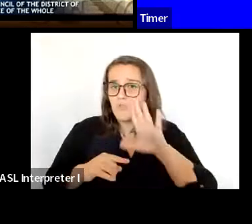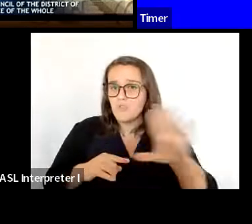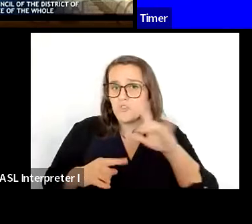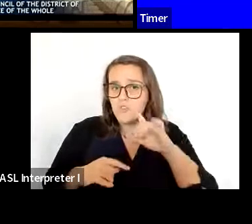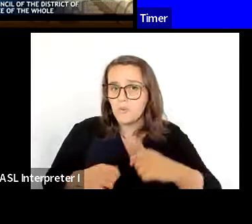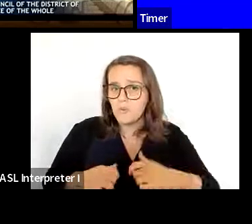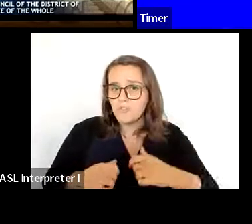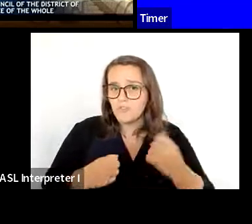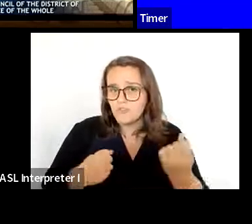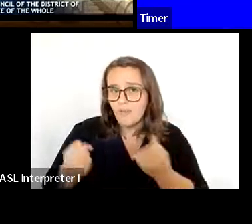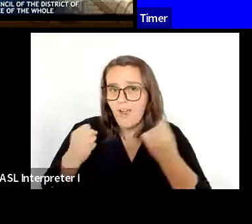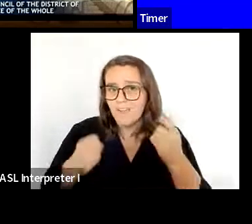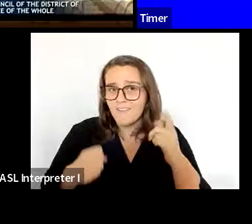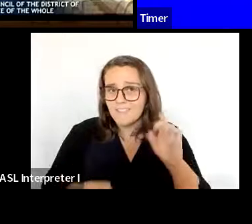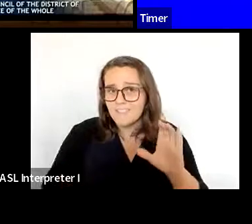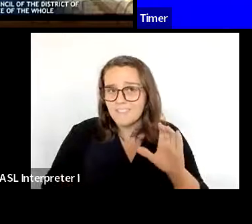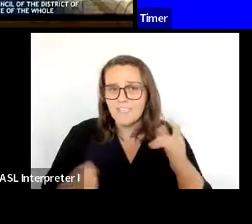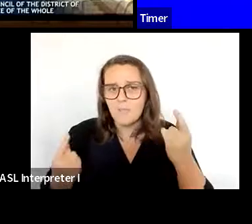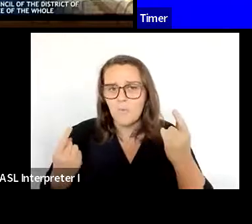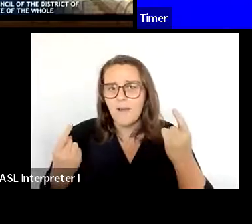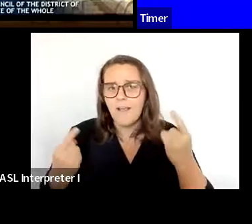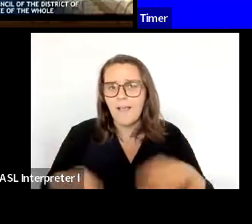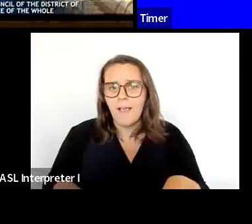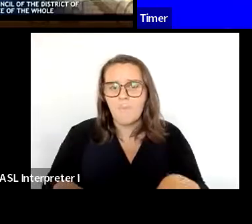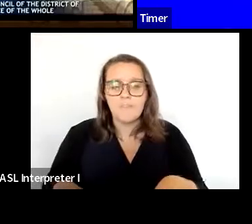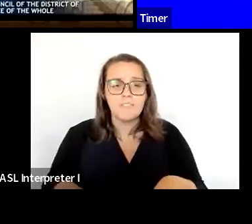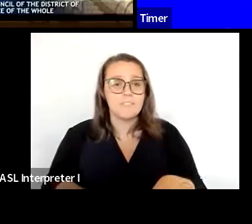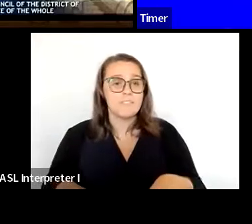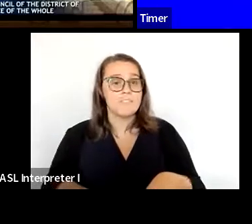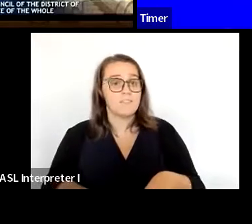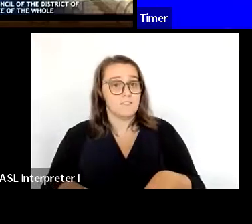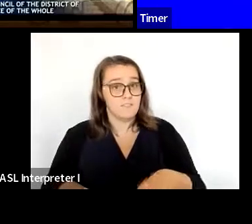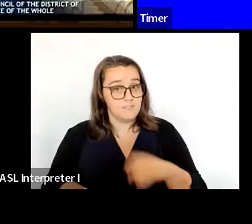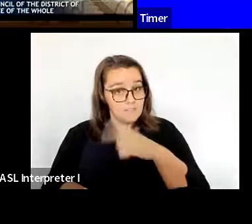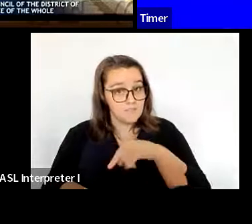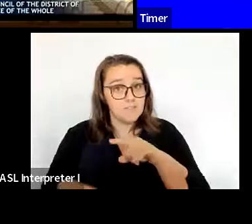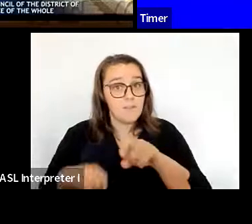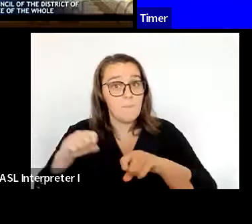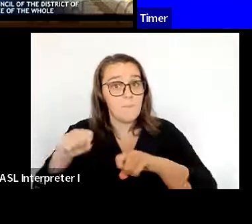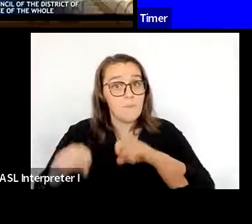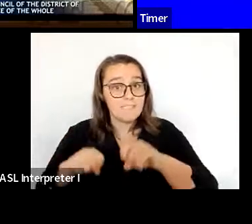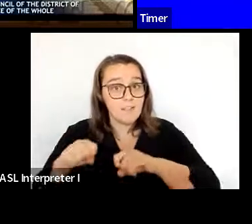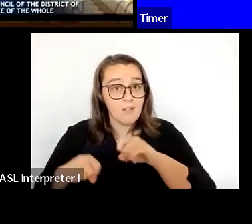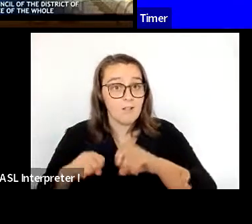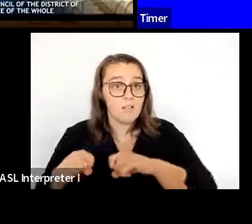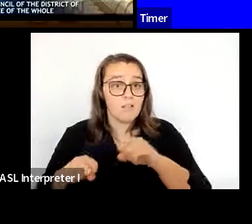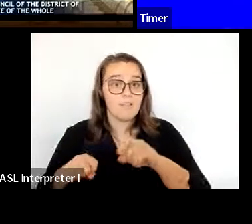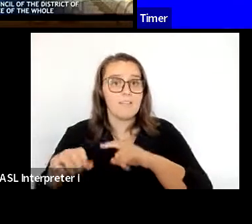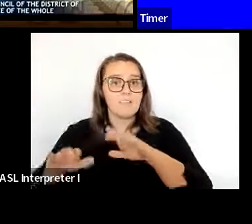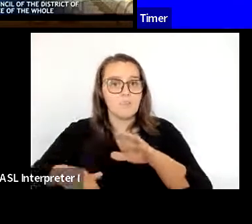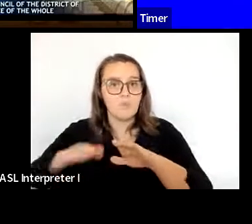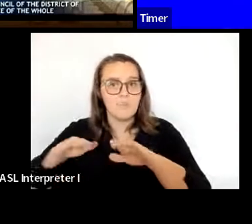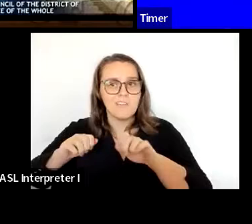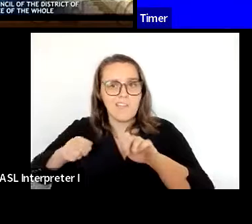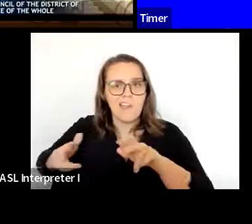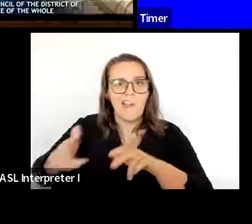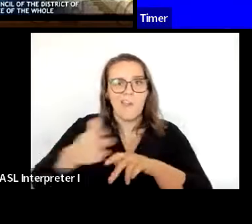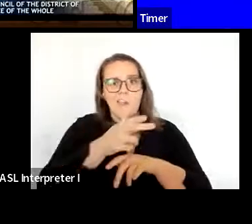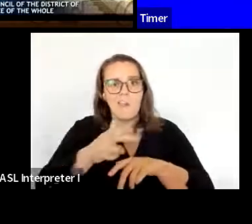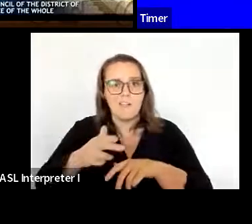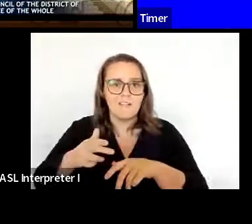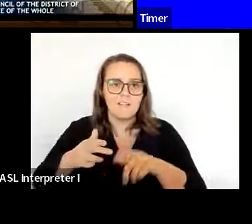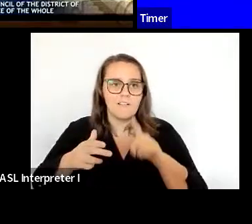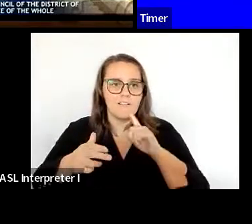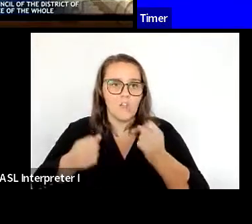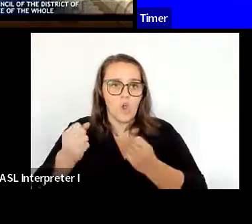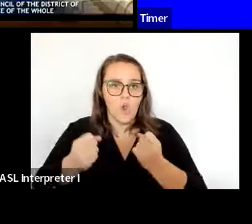happen, what happens is these users are able to get out in front of the cars, and the cars then can